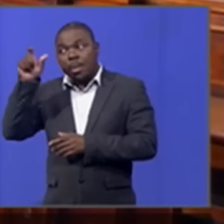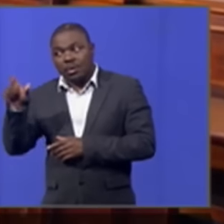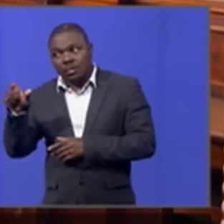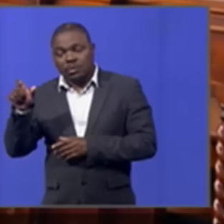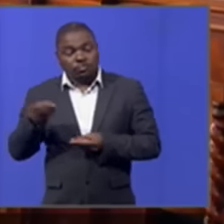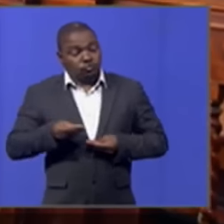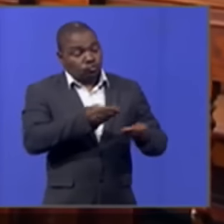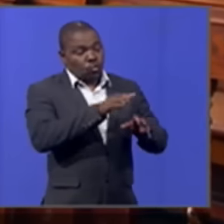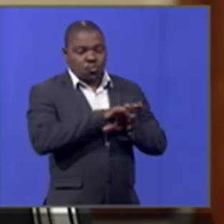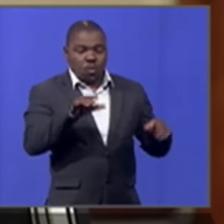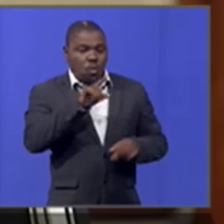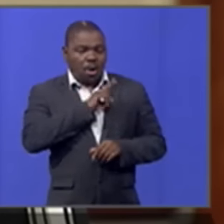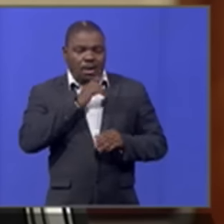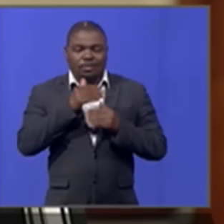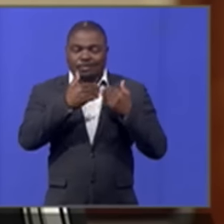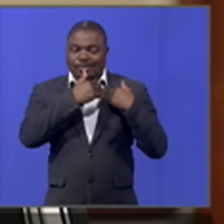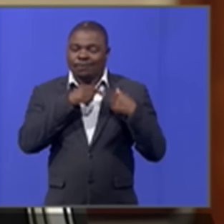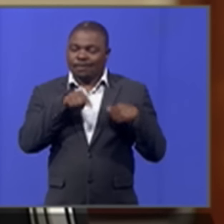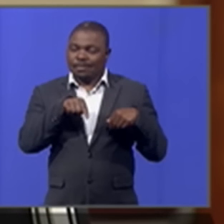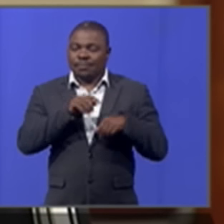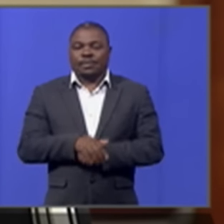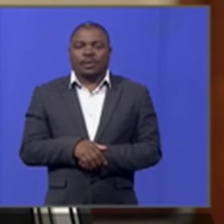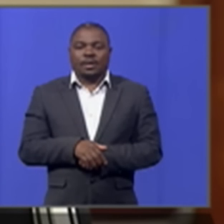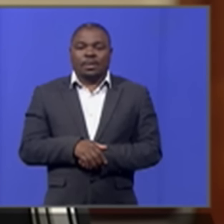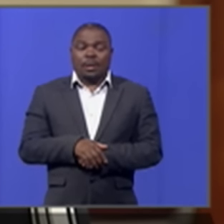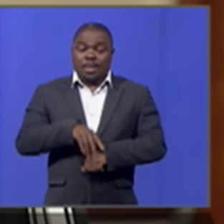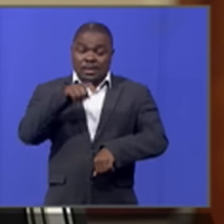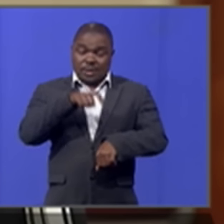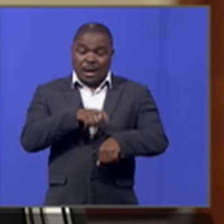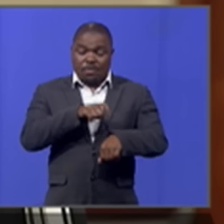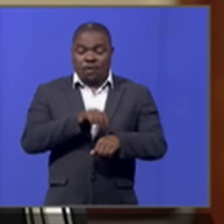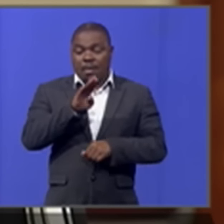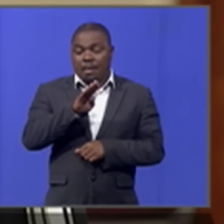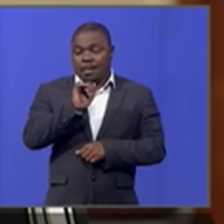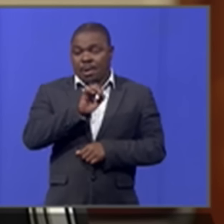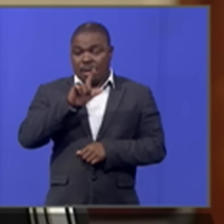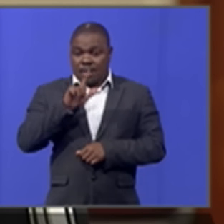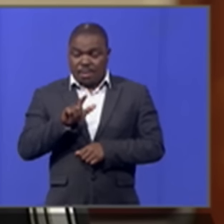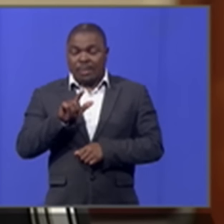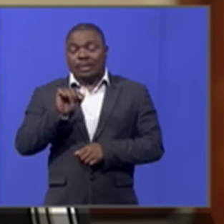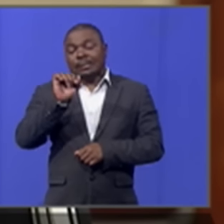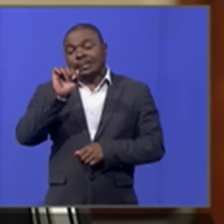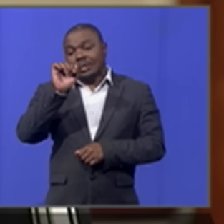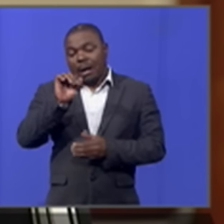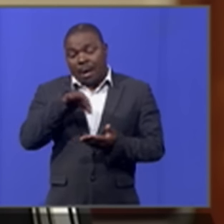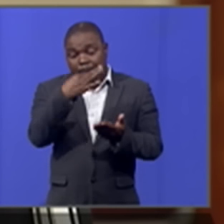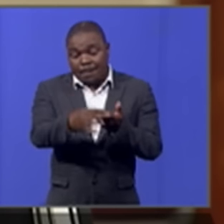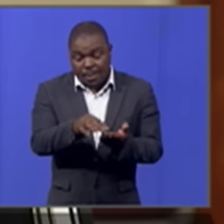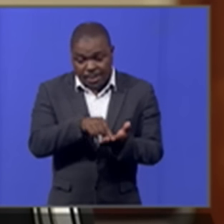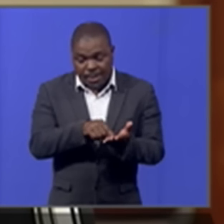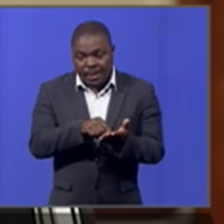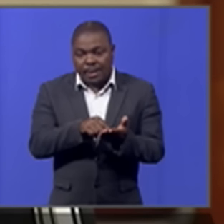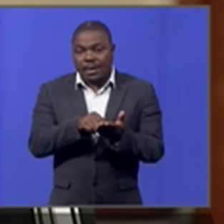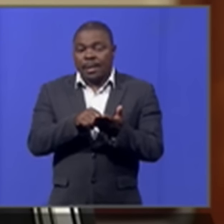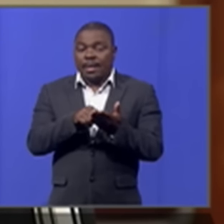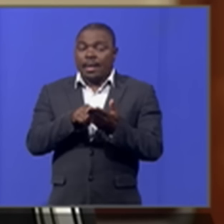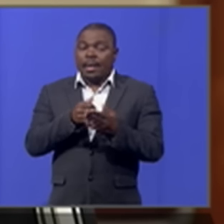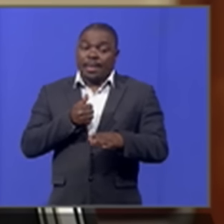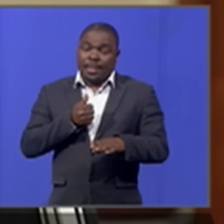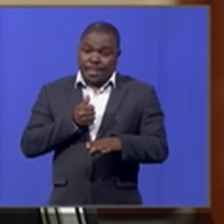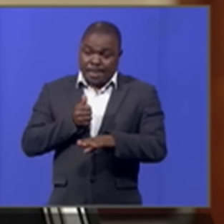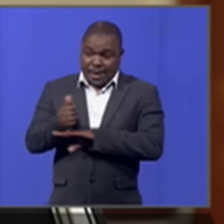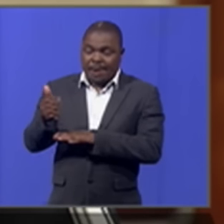mabaka a tshireletsego. During the bail application, there was a threat that was made to